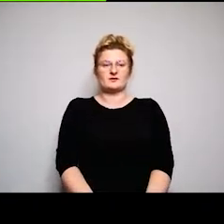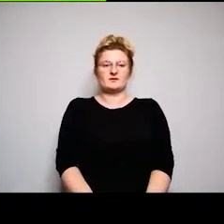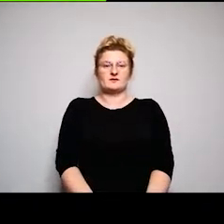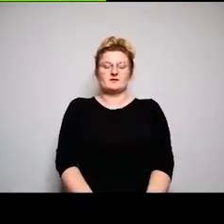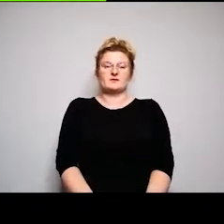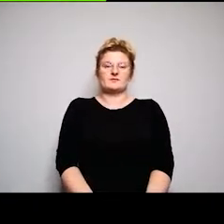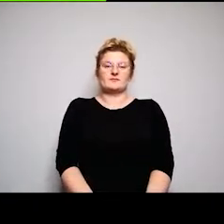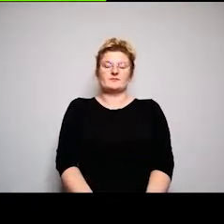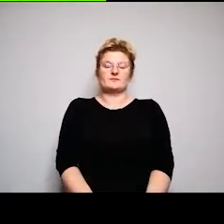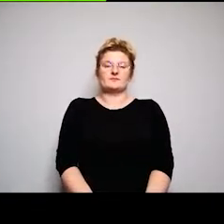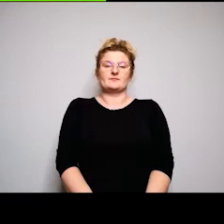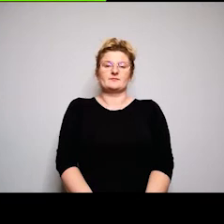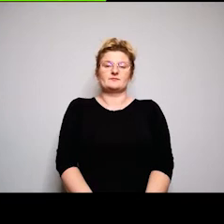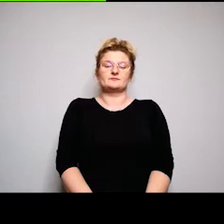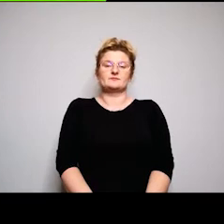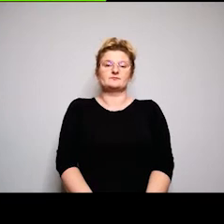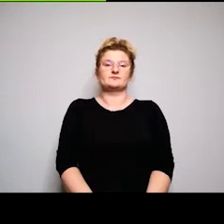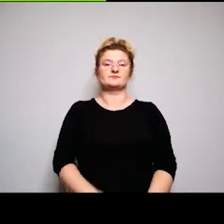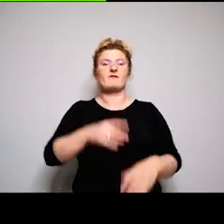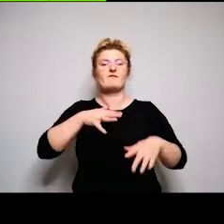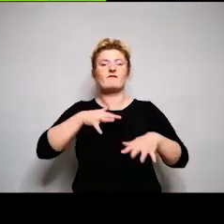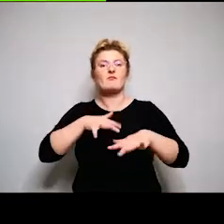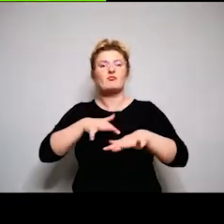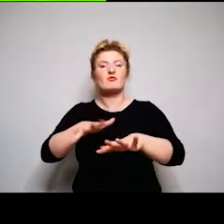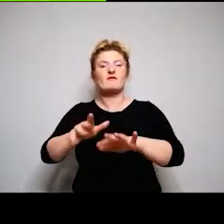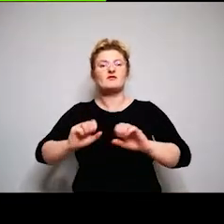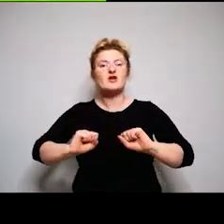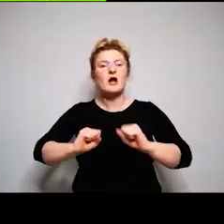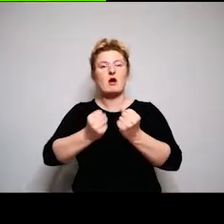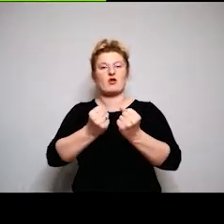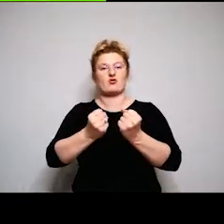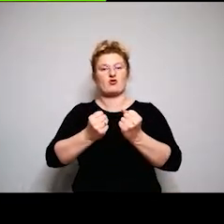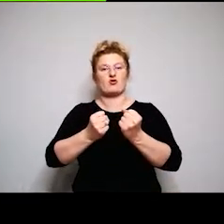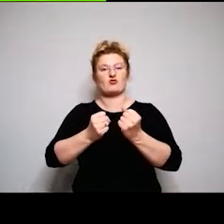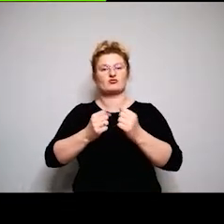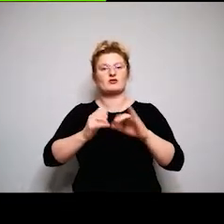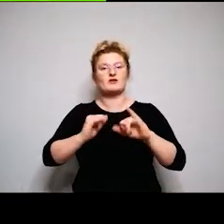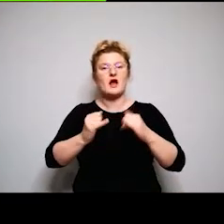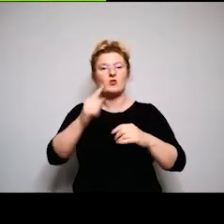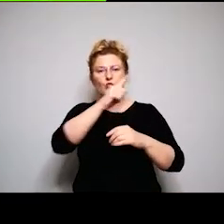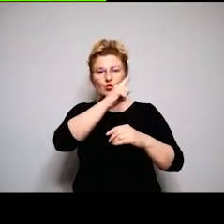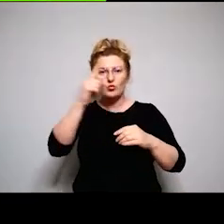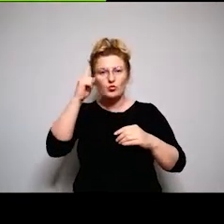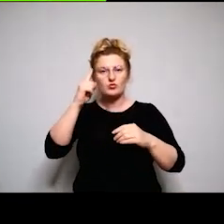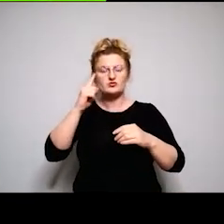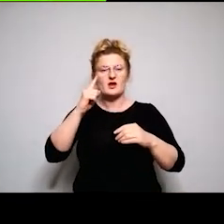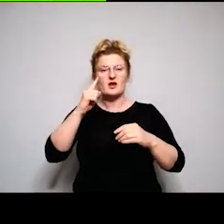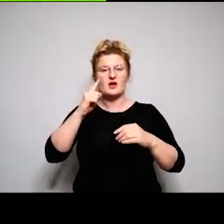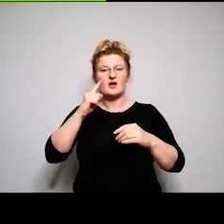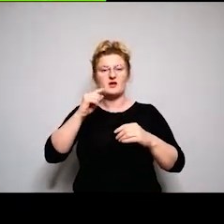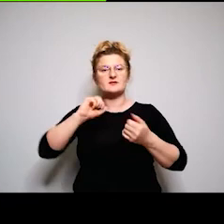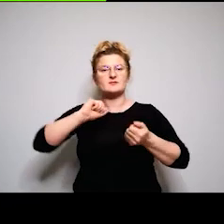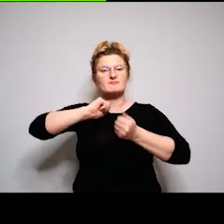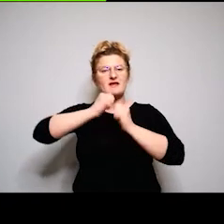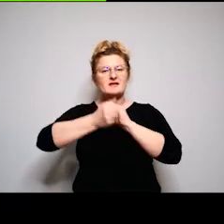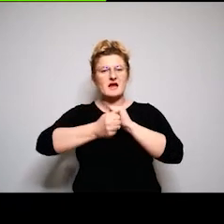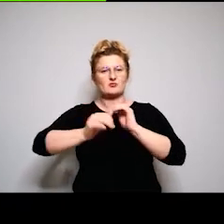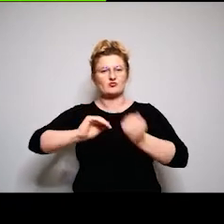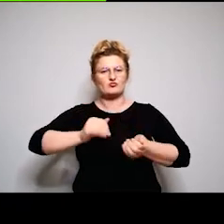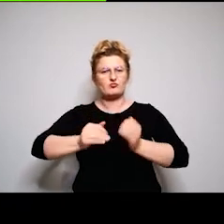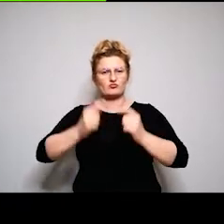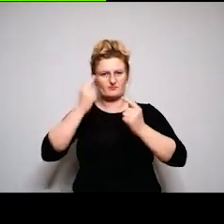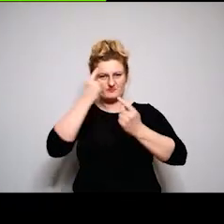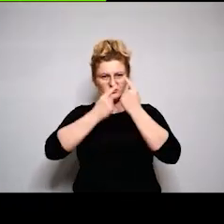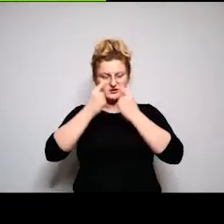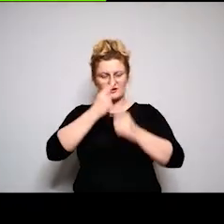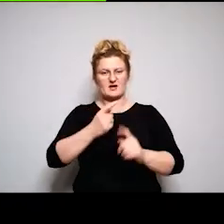shift, and it is probably difficult to grasp. And the second question is,